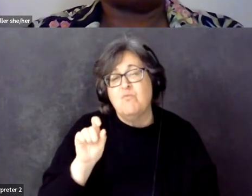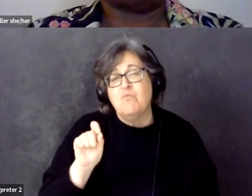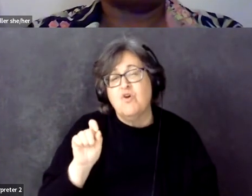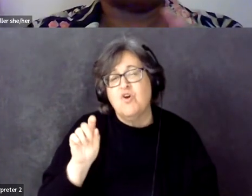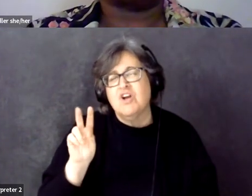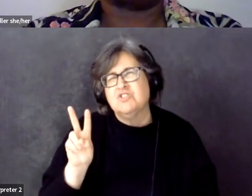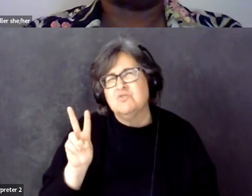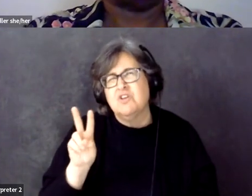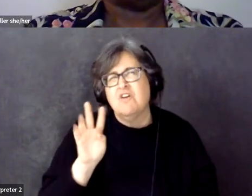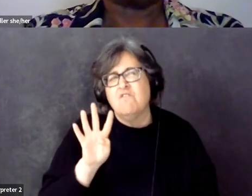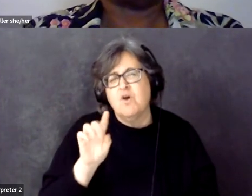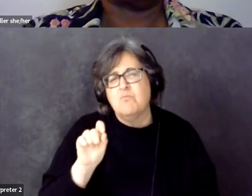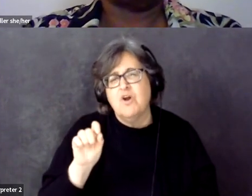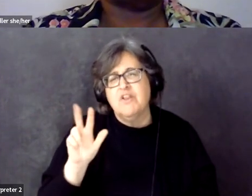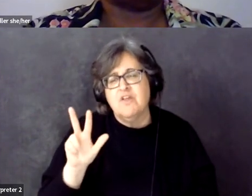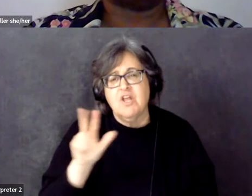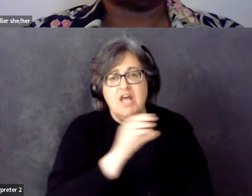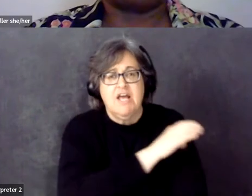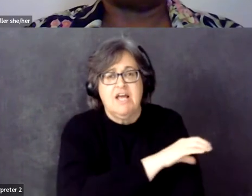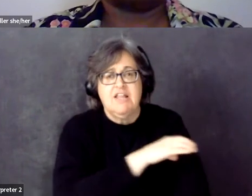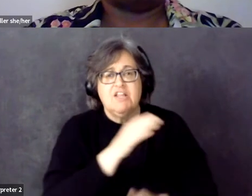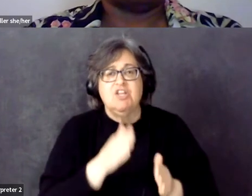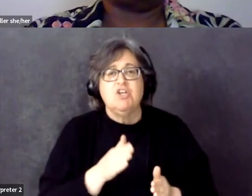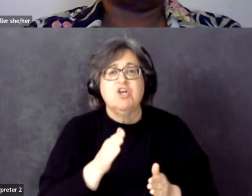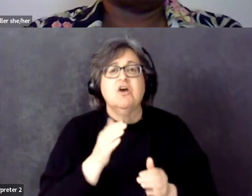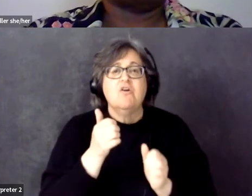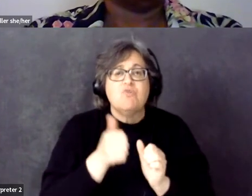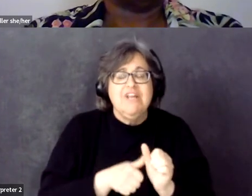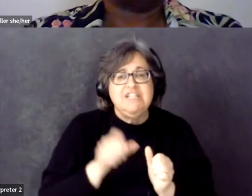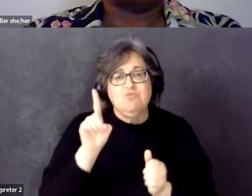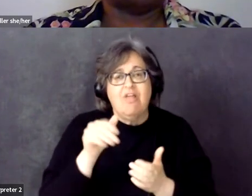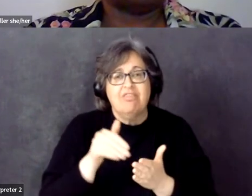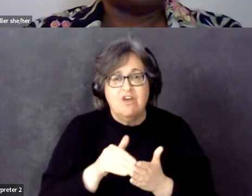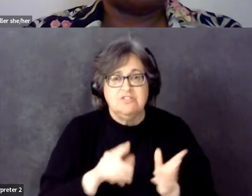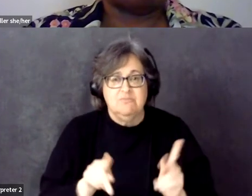4.2 or 4.3 clinicians per 1,000 people.